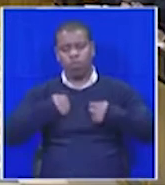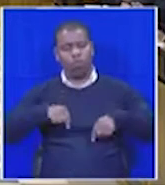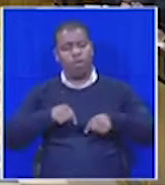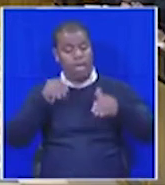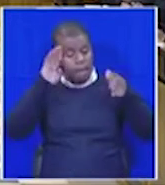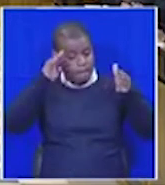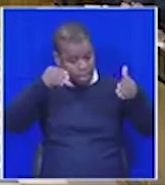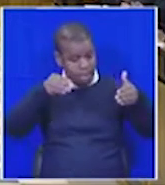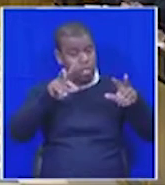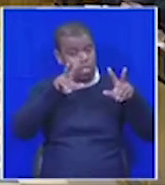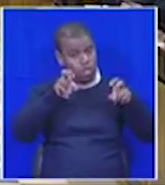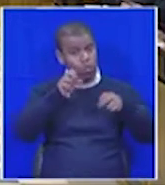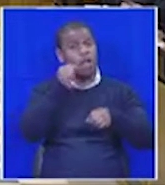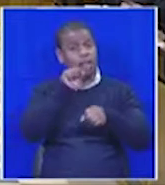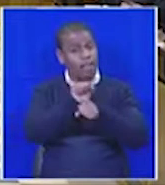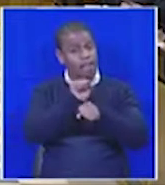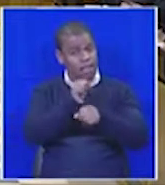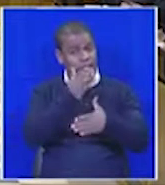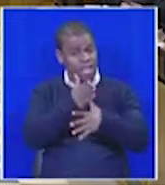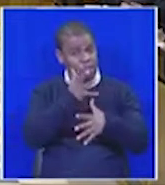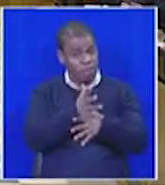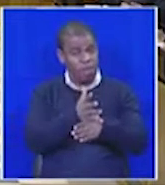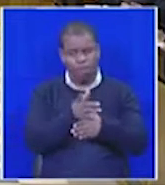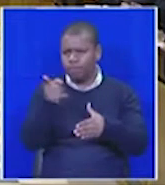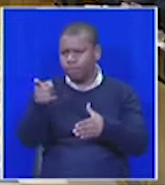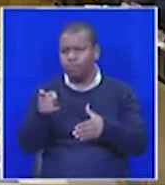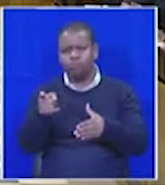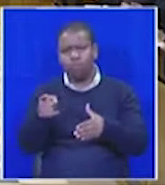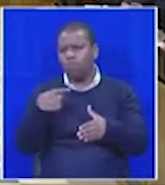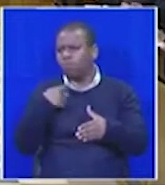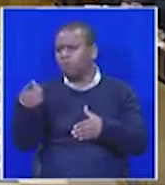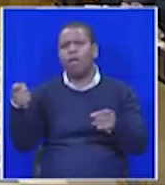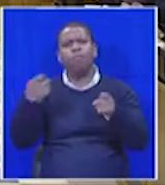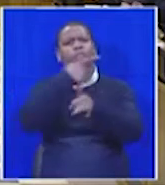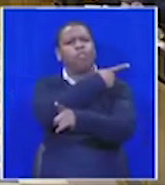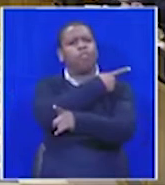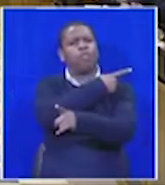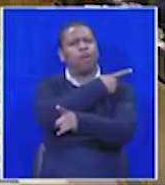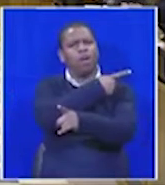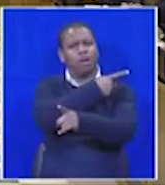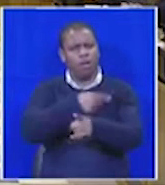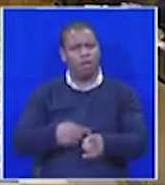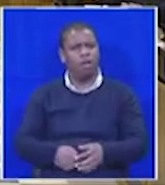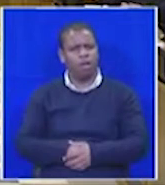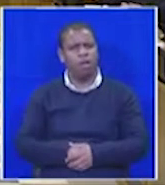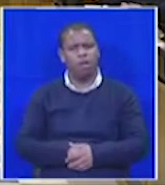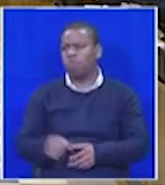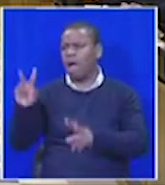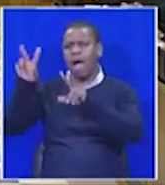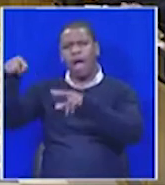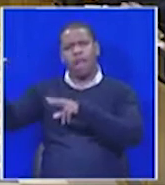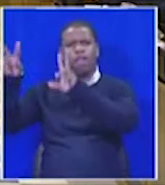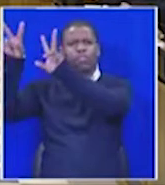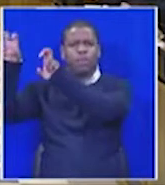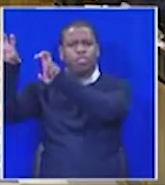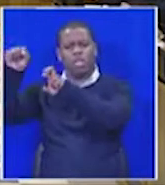Labour amendment bill. Therefore, I think the member is really out of order. It cannot be. It cannot